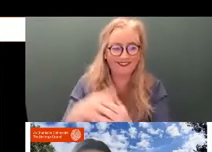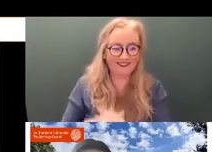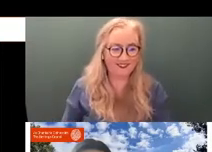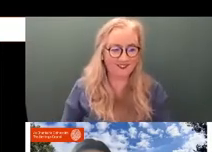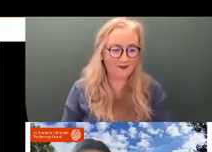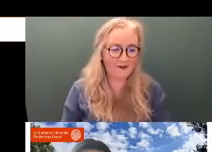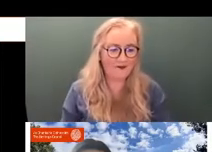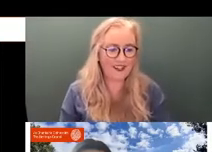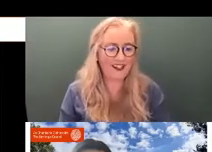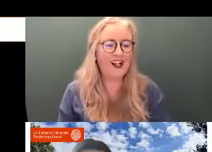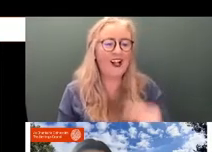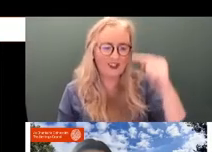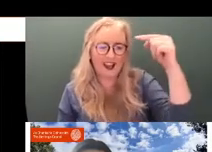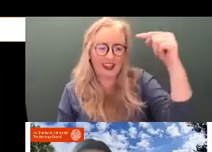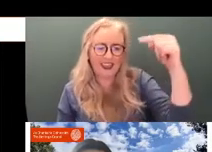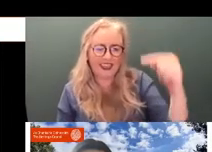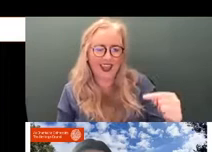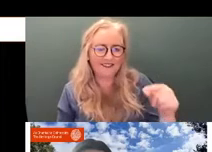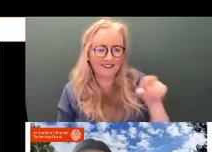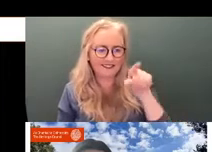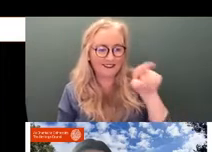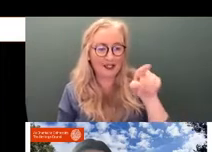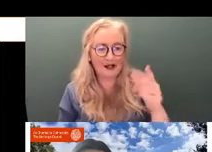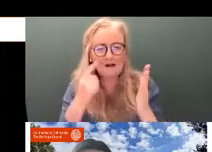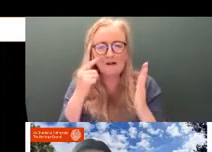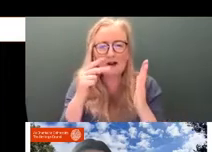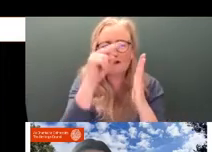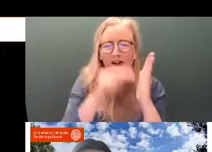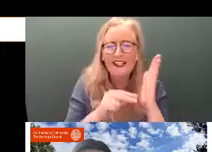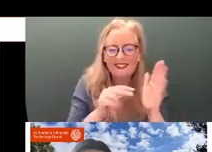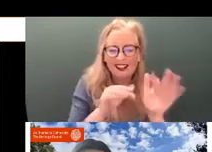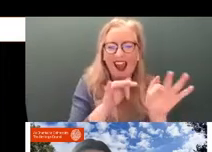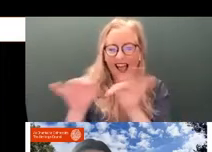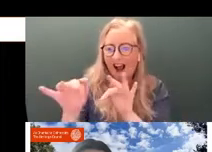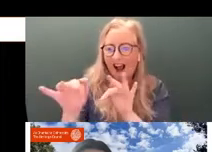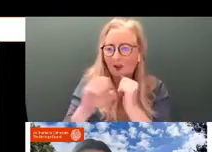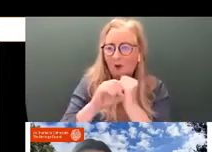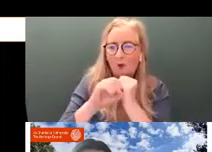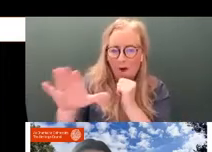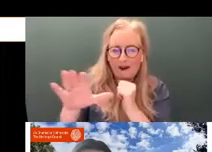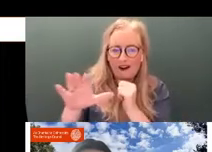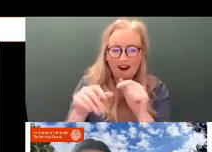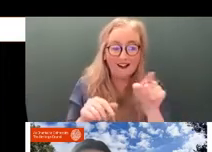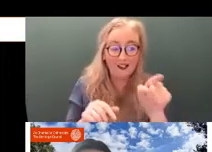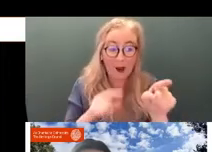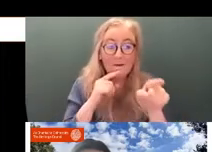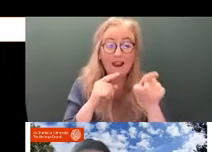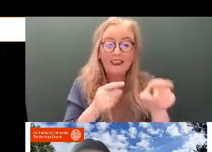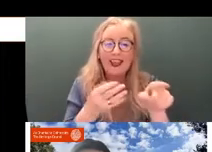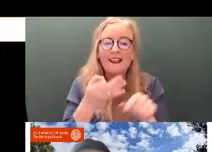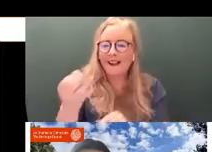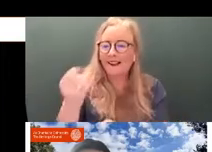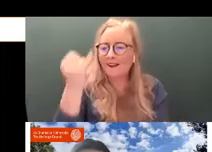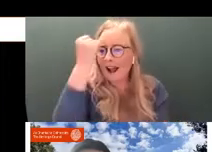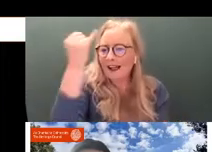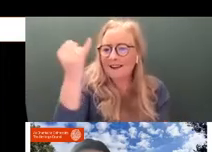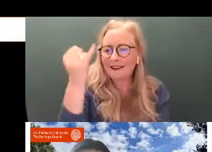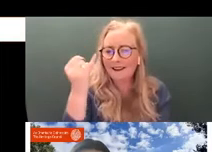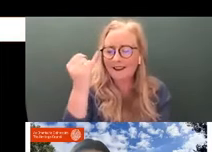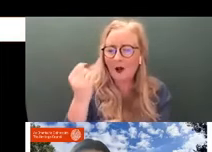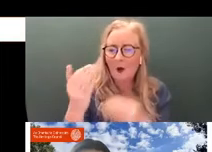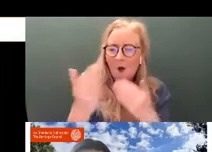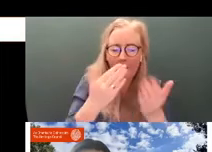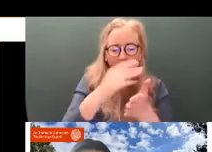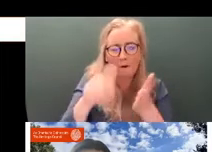And this, again, is something to revisit after the webinar. But it just gives you an idea of what the